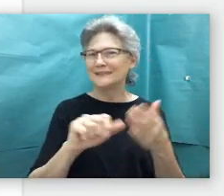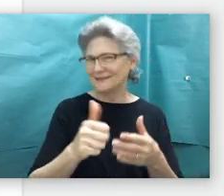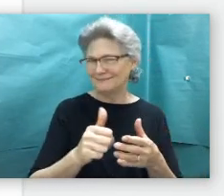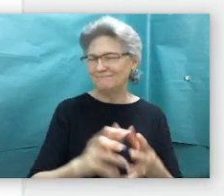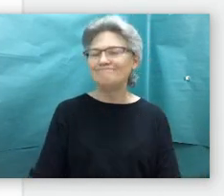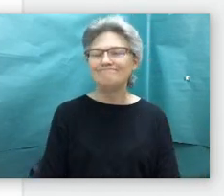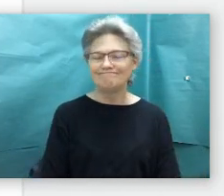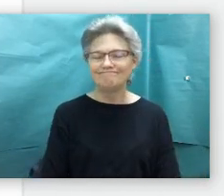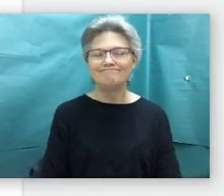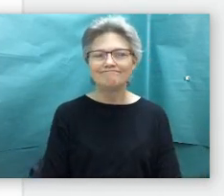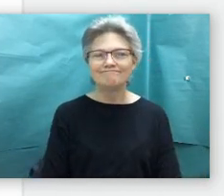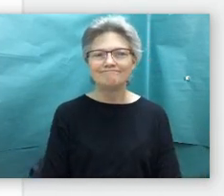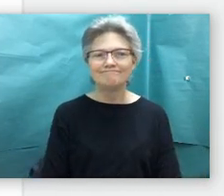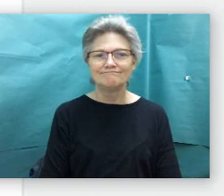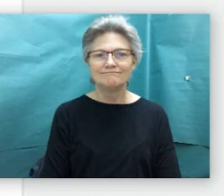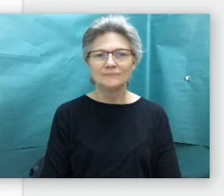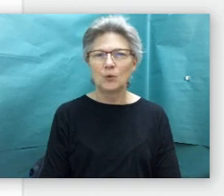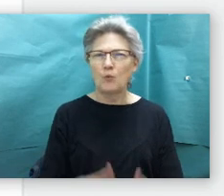350 what?